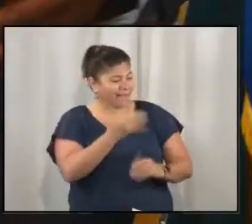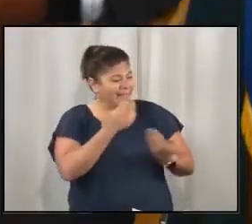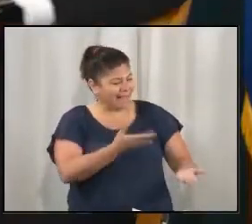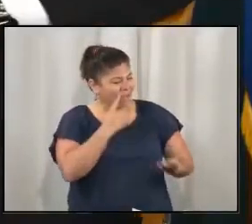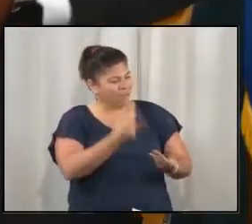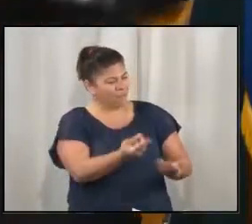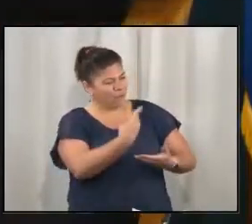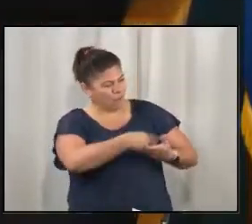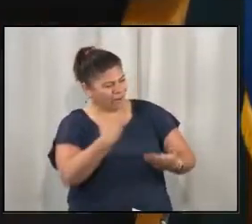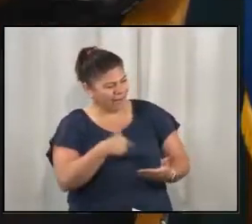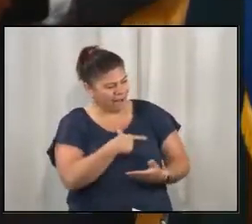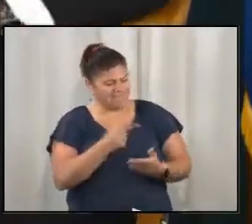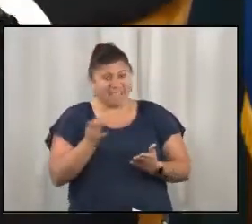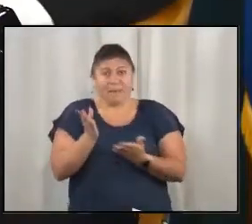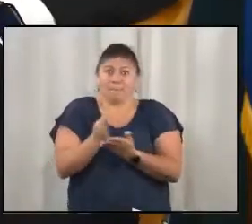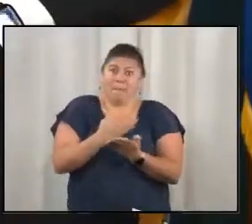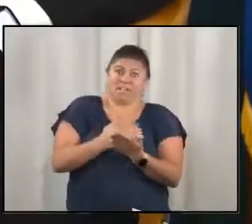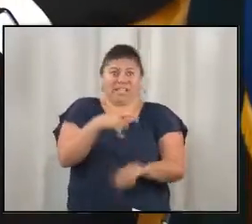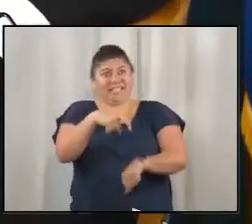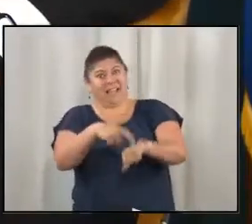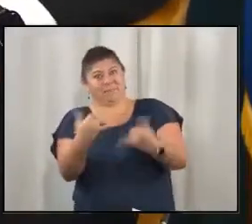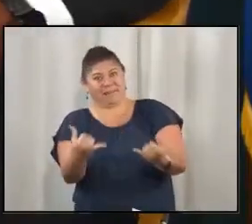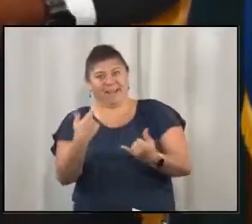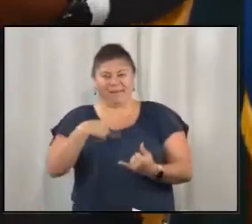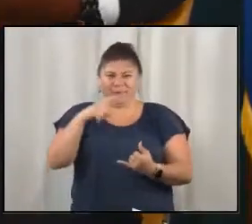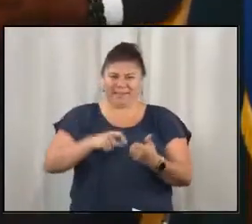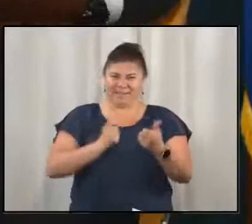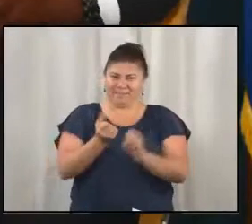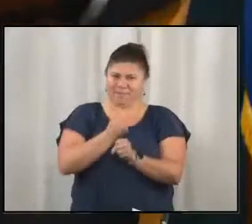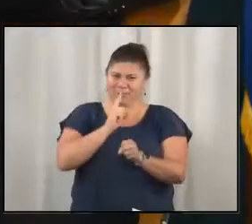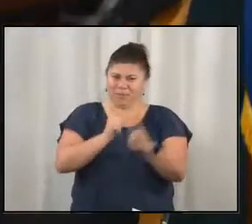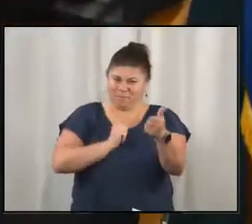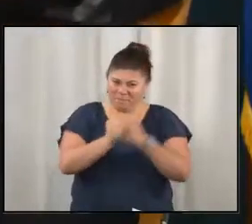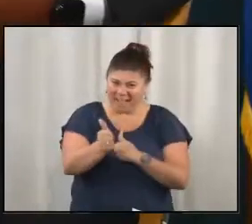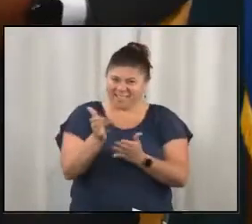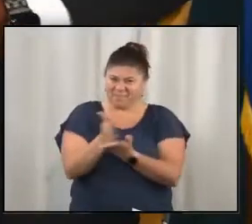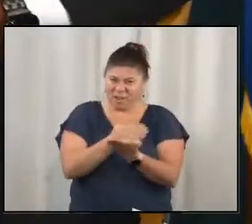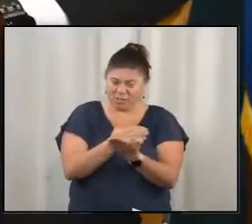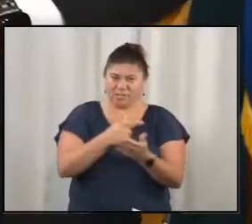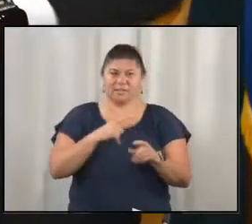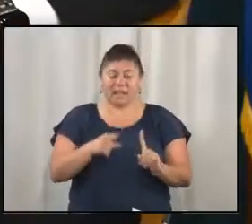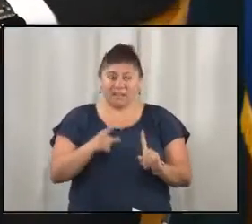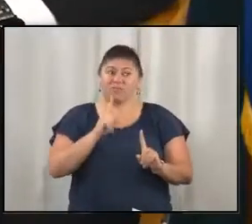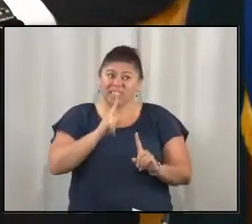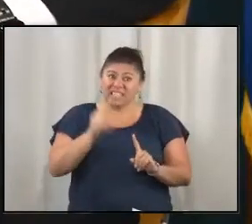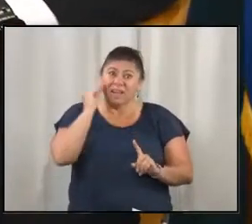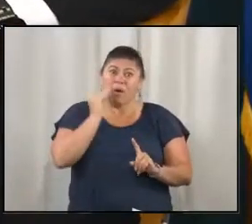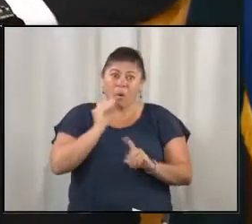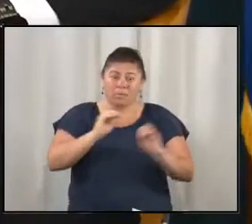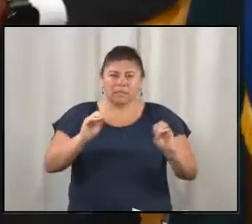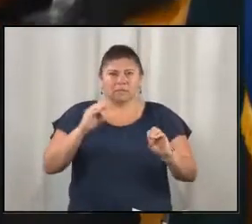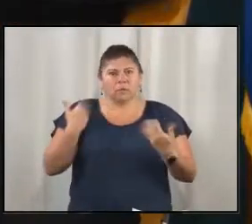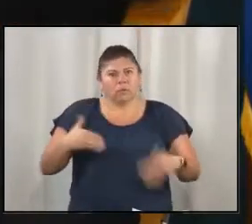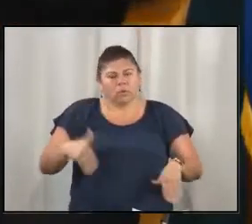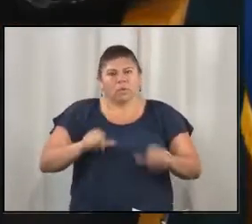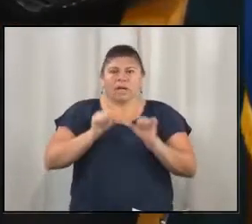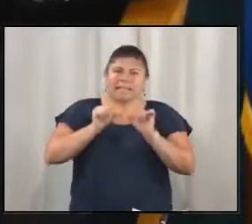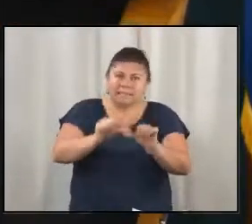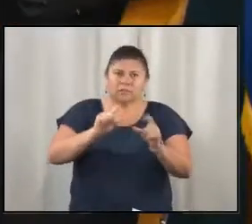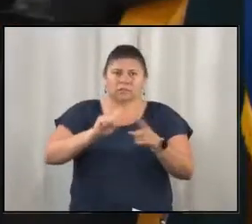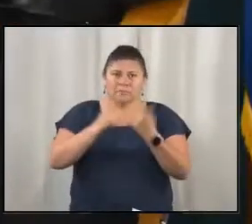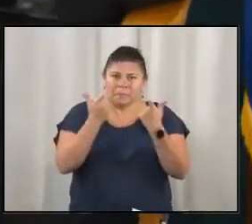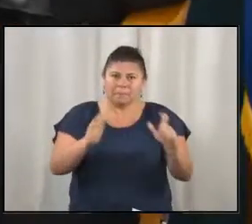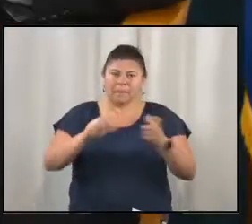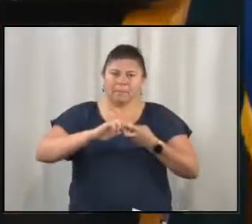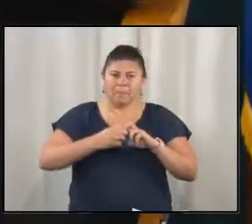time. We got to get this budget passed. Well, we know that homelessness remains a big challenge for our community, and it's a big priority